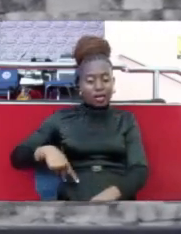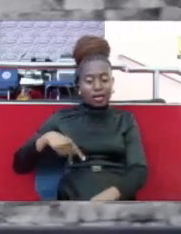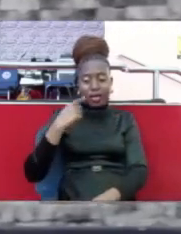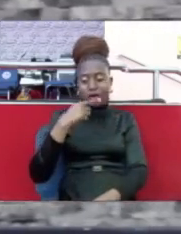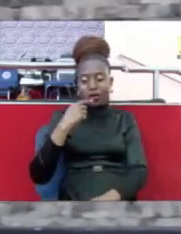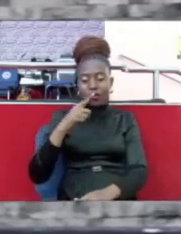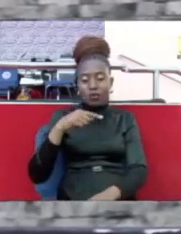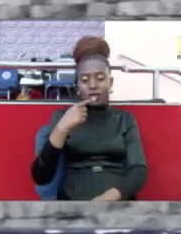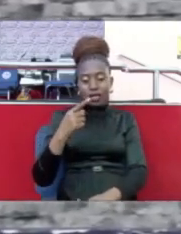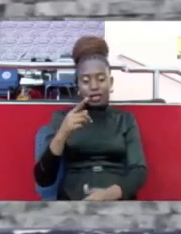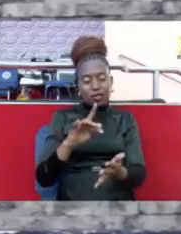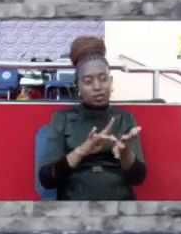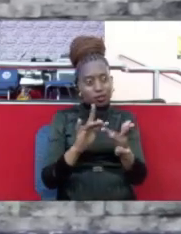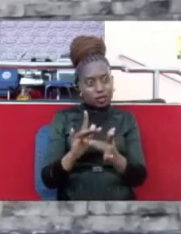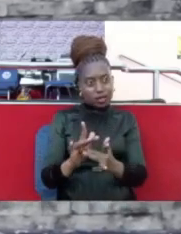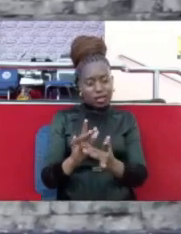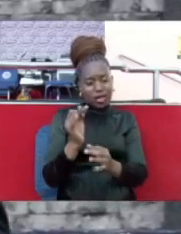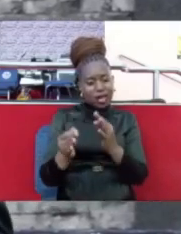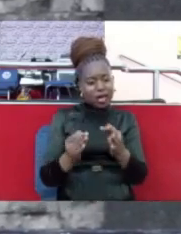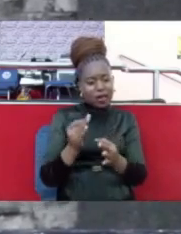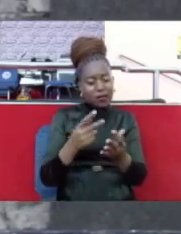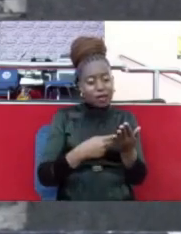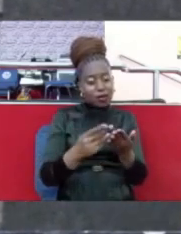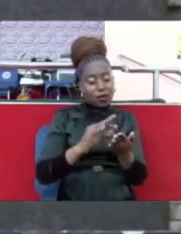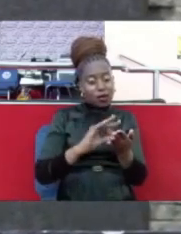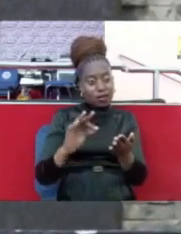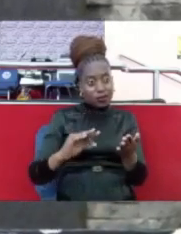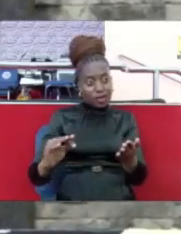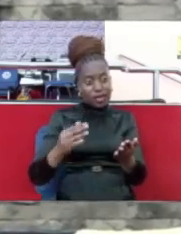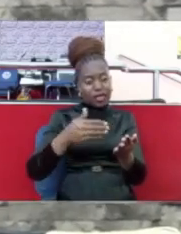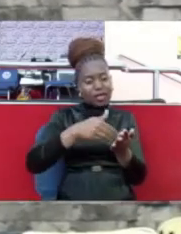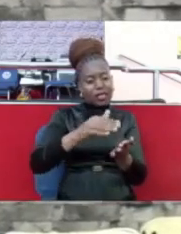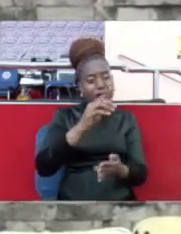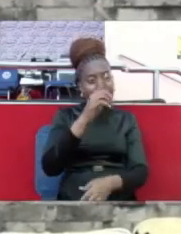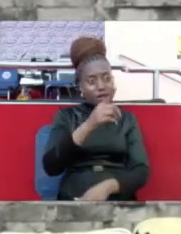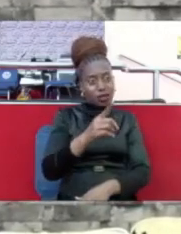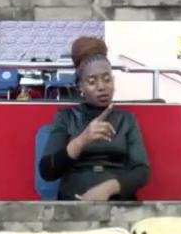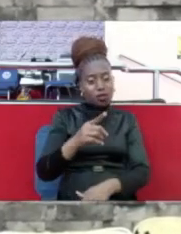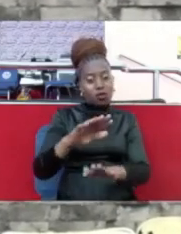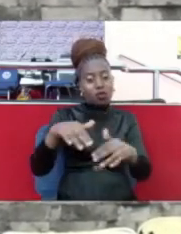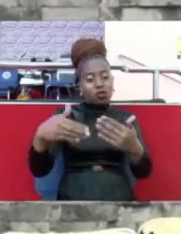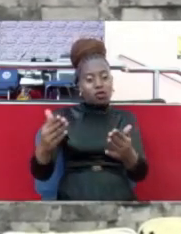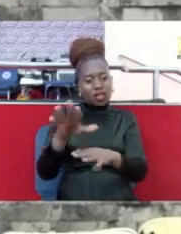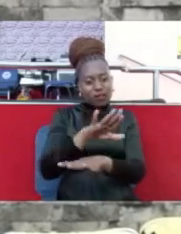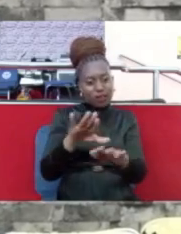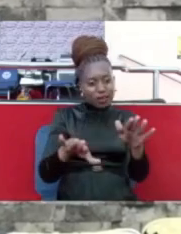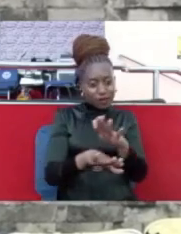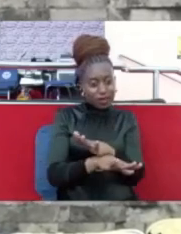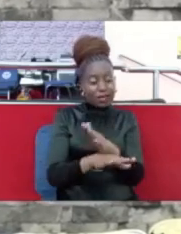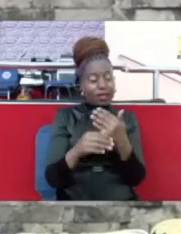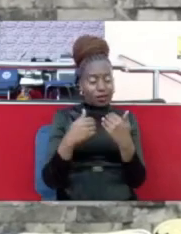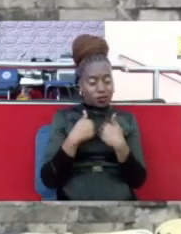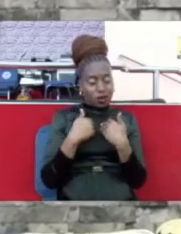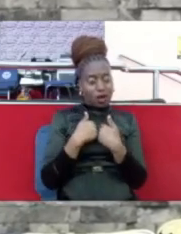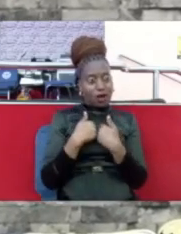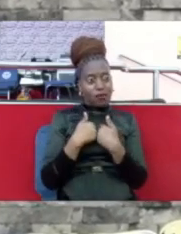could the Holy Spirit say to you, I want you to go down right now and I want you to give everything that you have in your checkbook